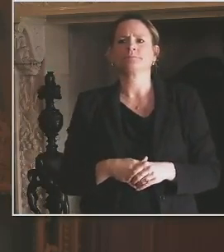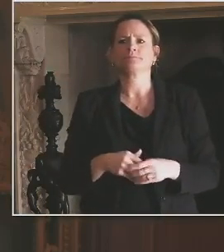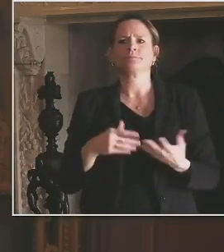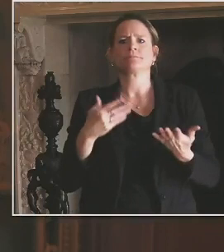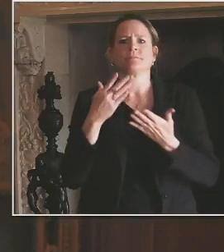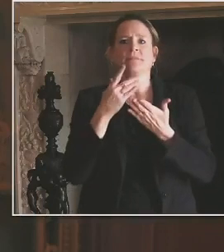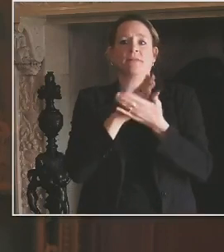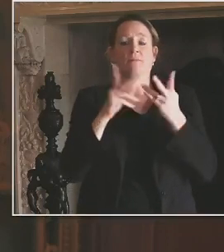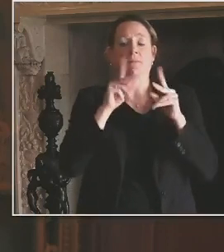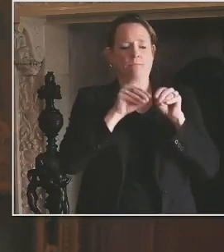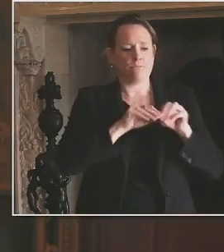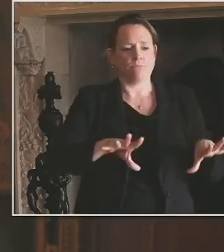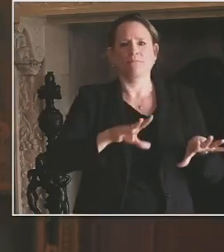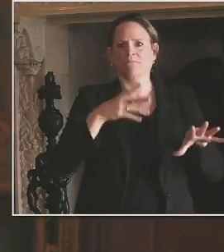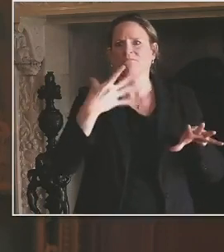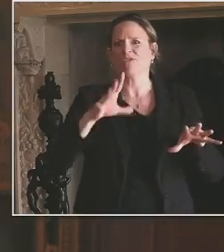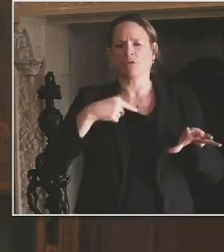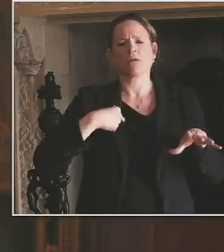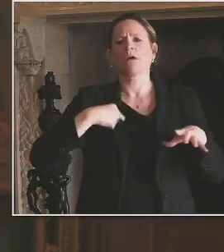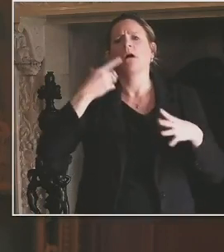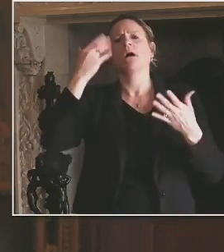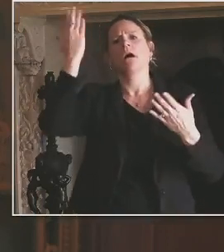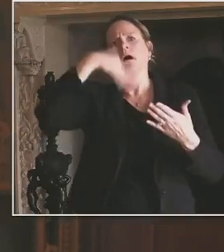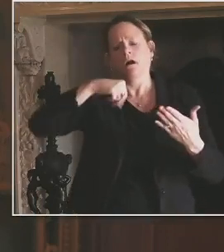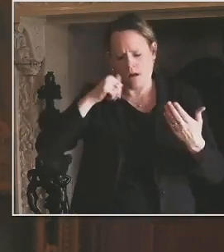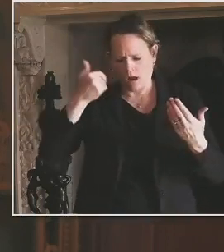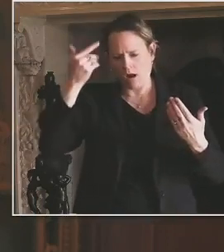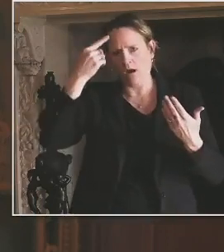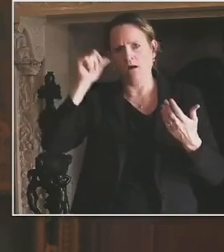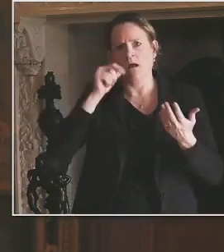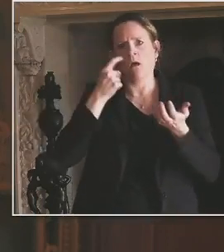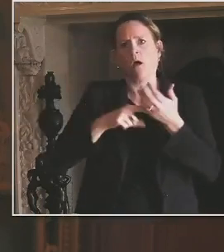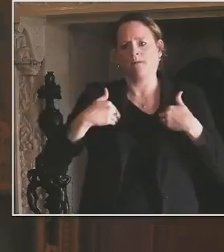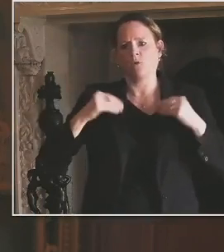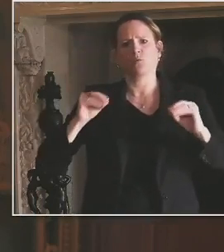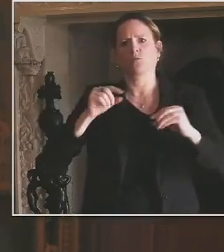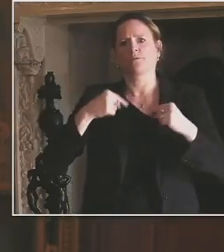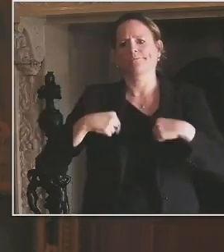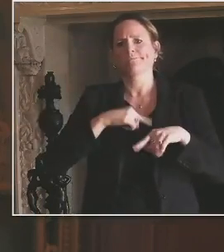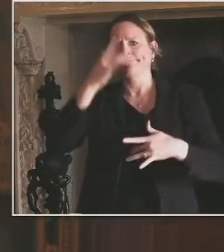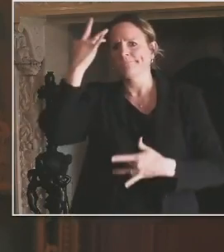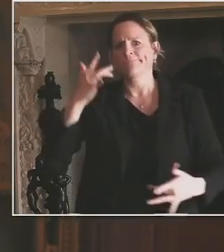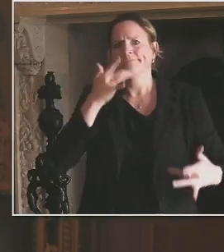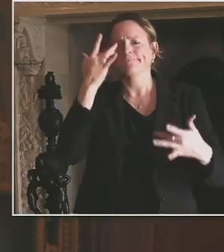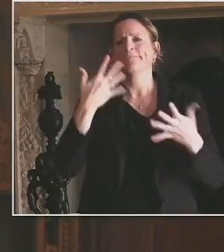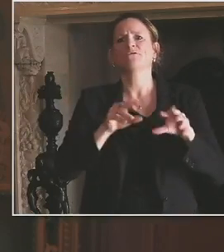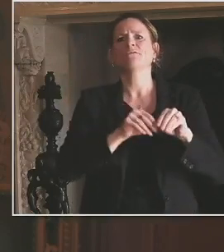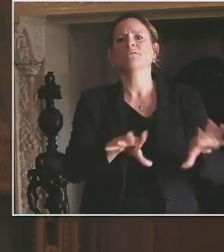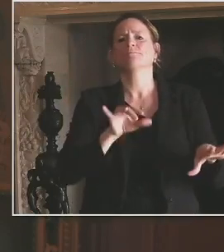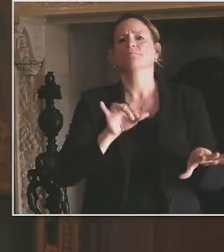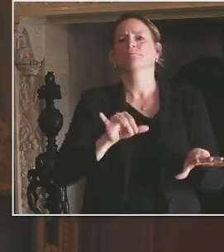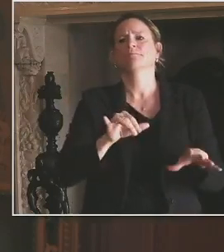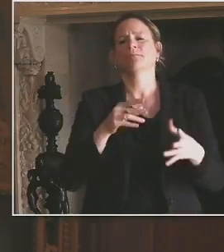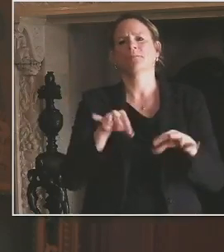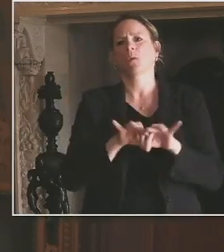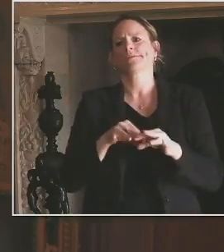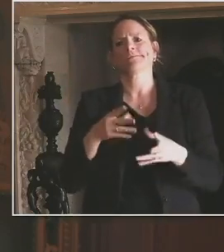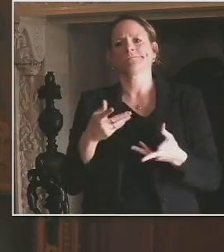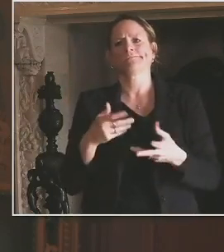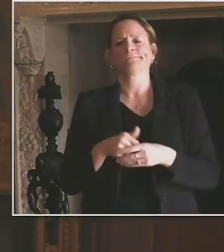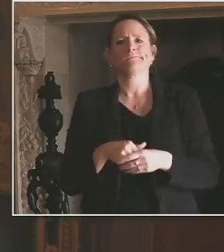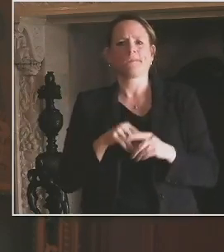before they have been tested. And we still are actively monitoring a number of outbreaks in workplaces